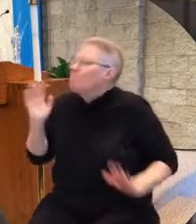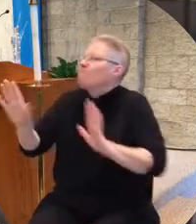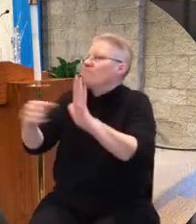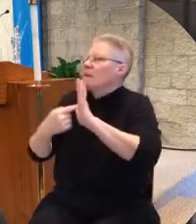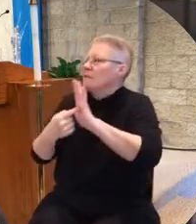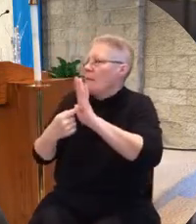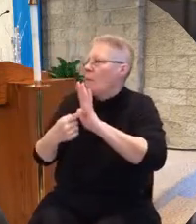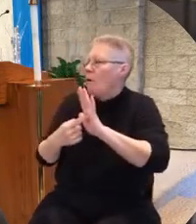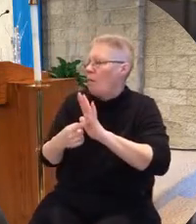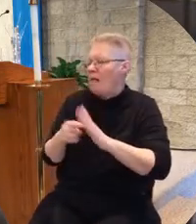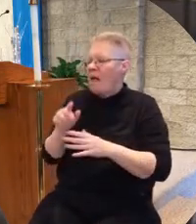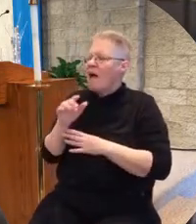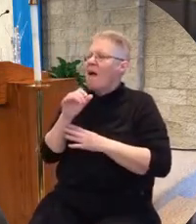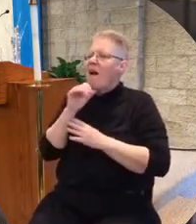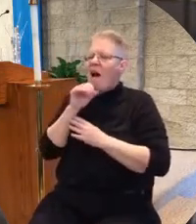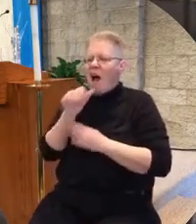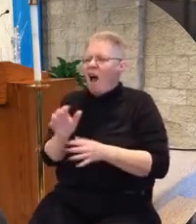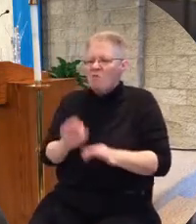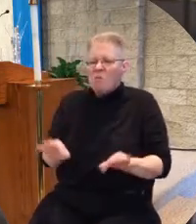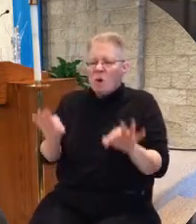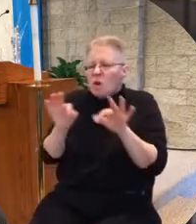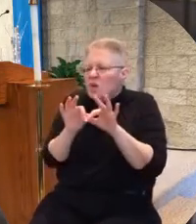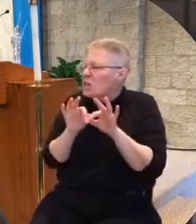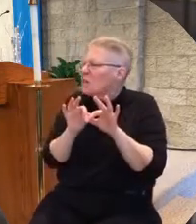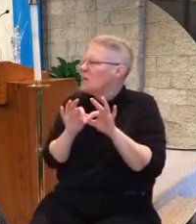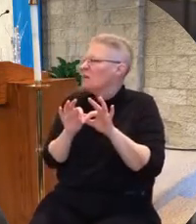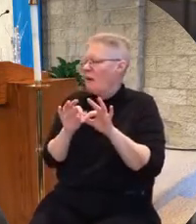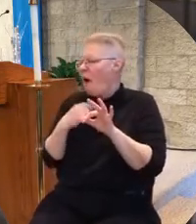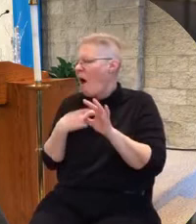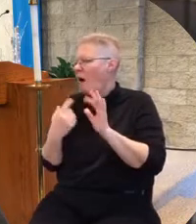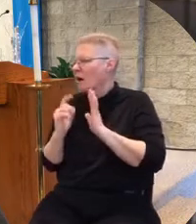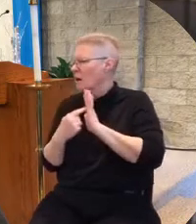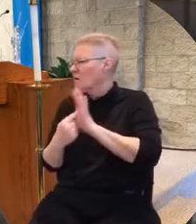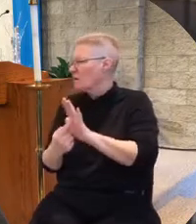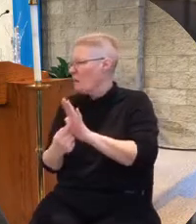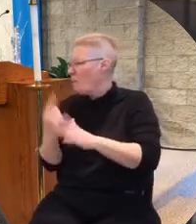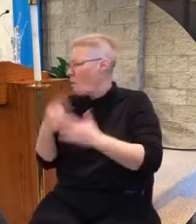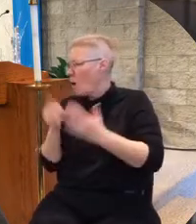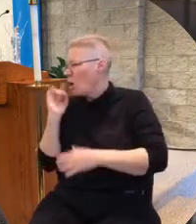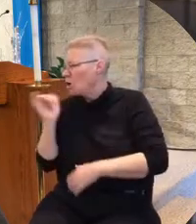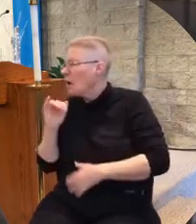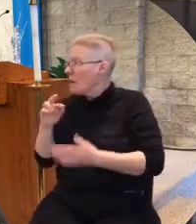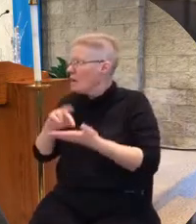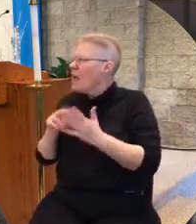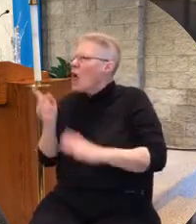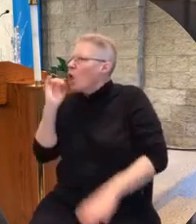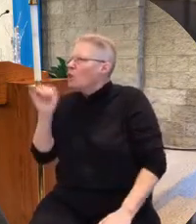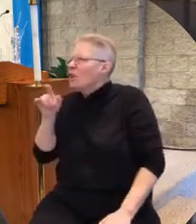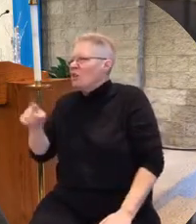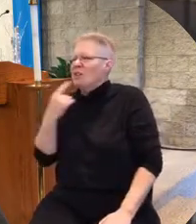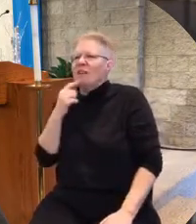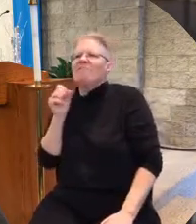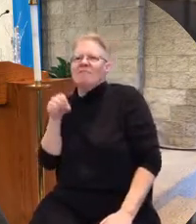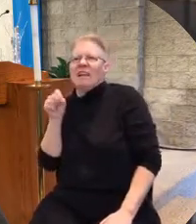what unworthiness, undeservingness, and not enoughness looks like. It looks like you're saying yes when you really mean no.